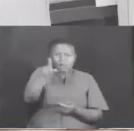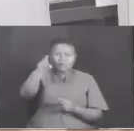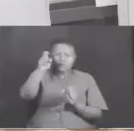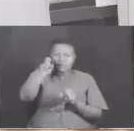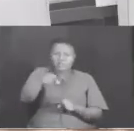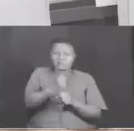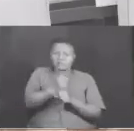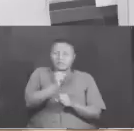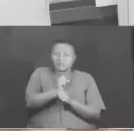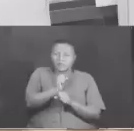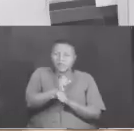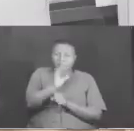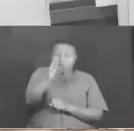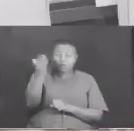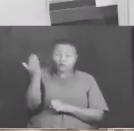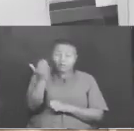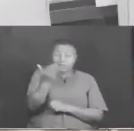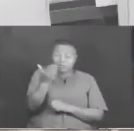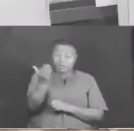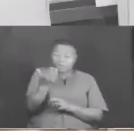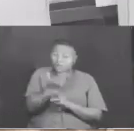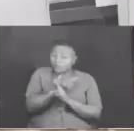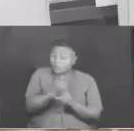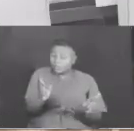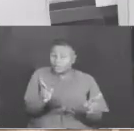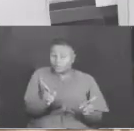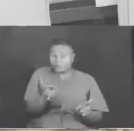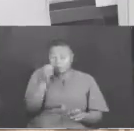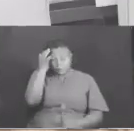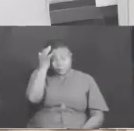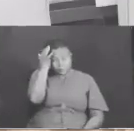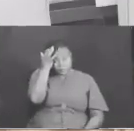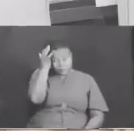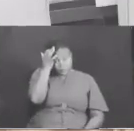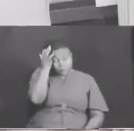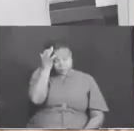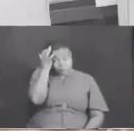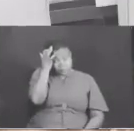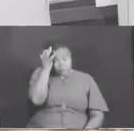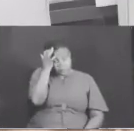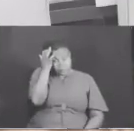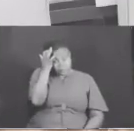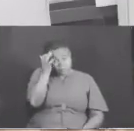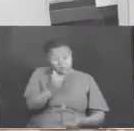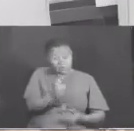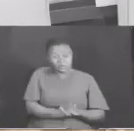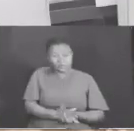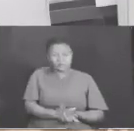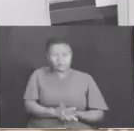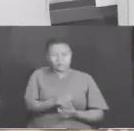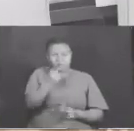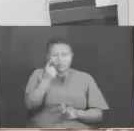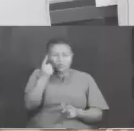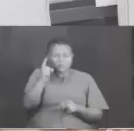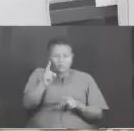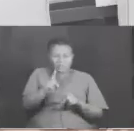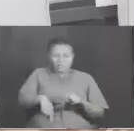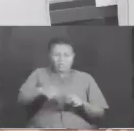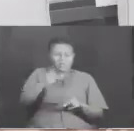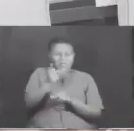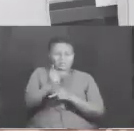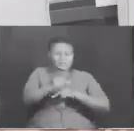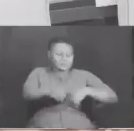available. You make the statement with the indulgence of the House. So you can't keep it under your armpit.